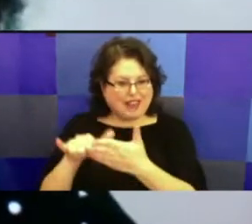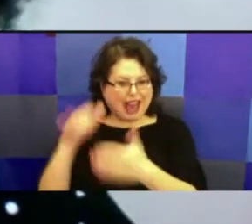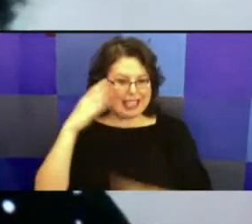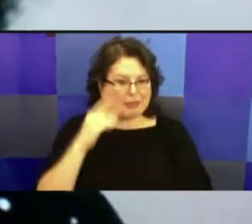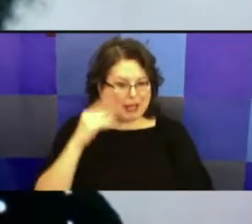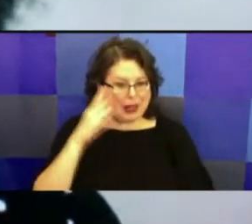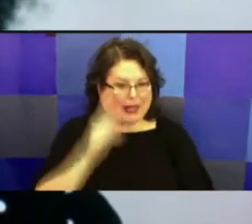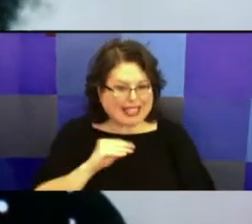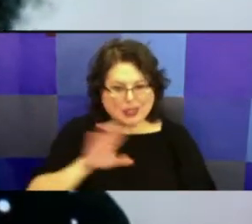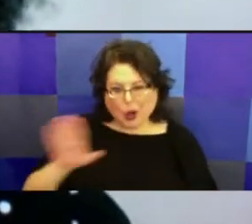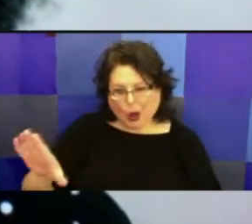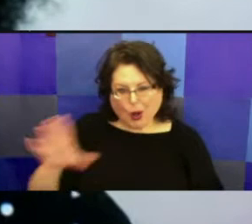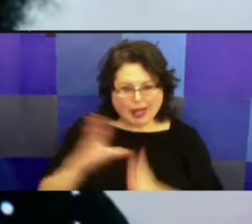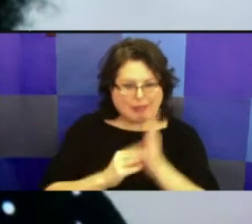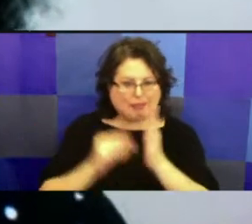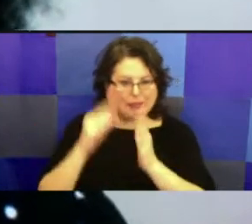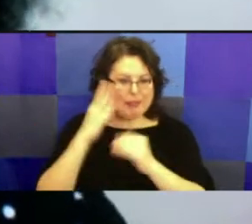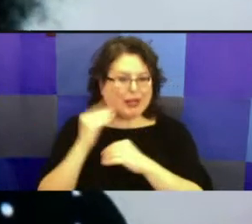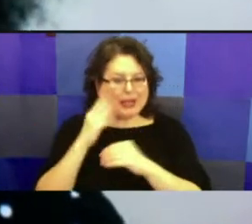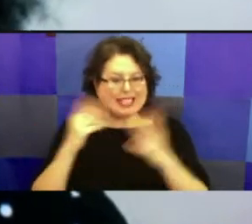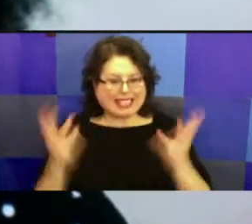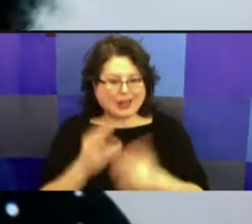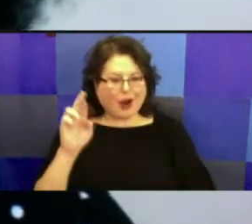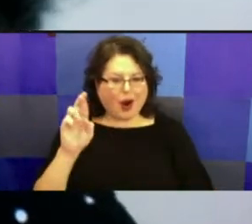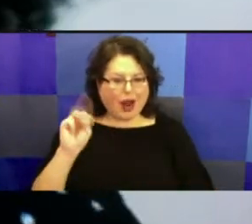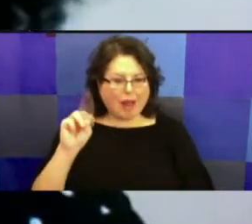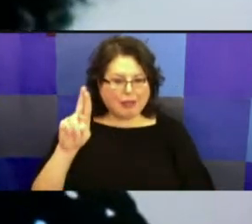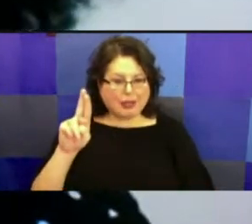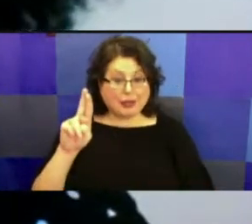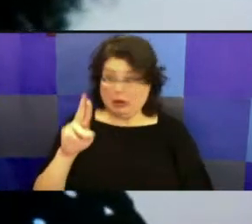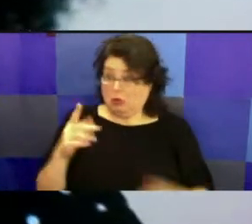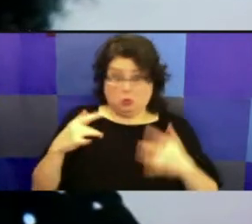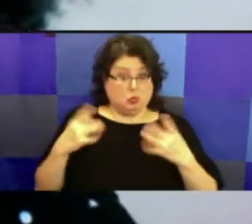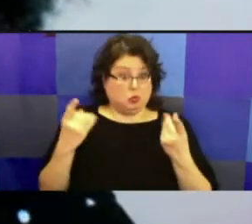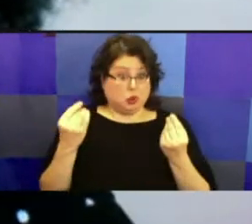her experience at Robert Morris University, as well as how she's doing today.